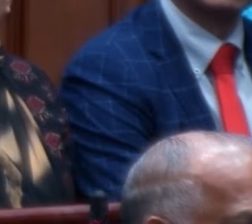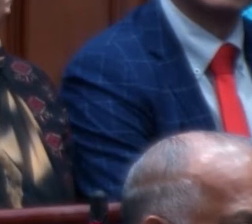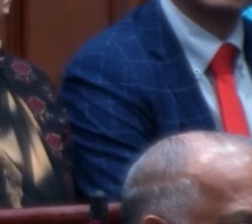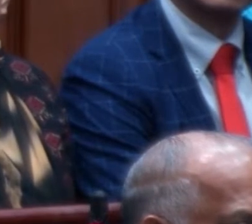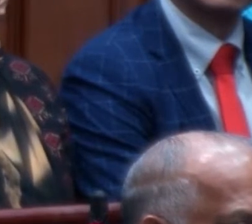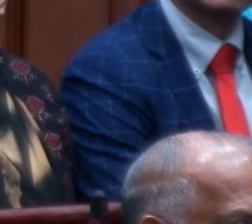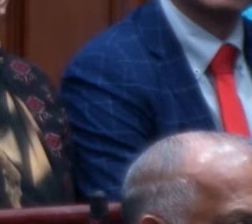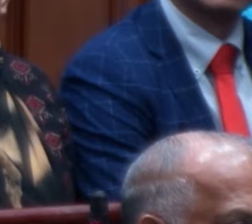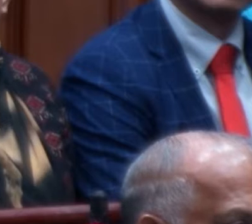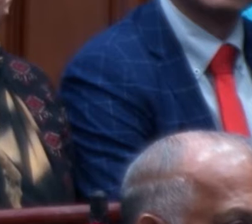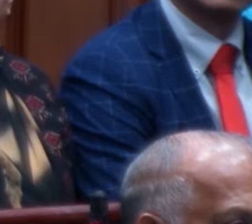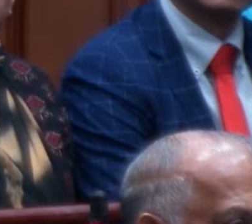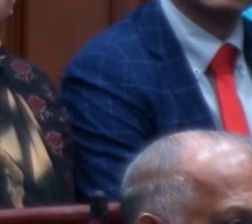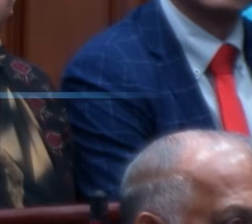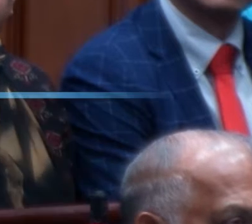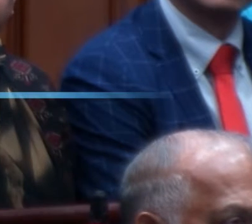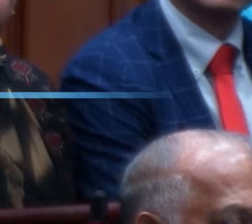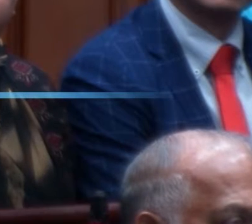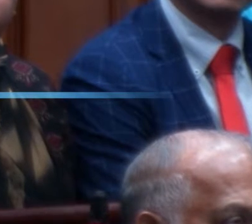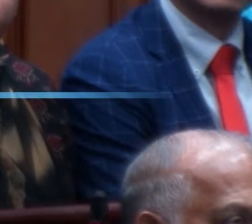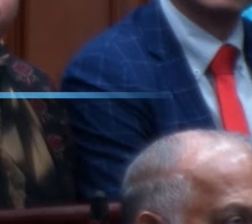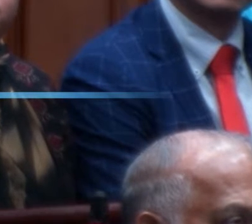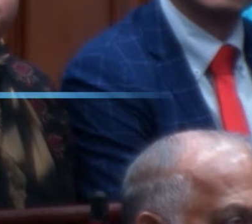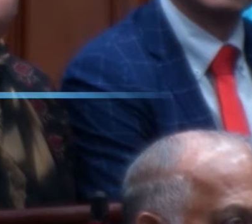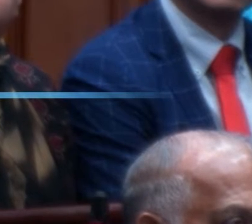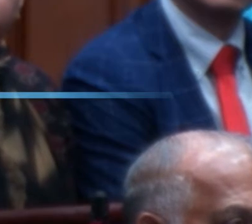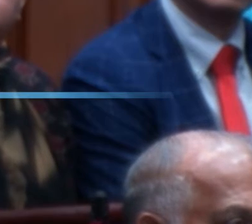I first of all want to join